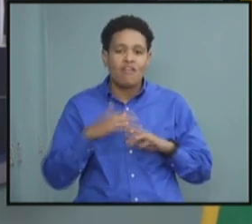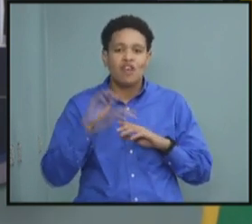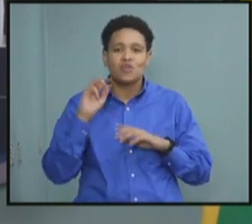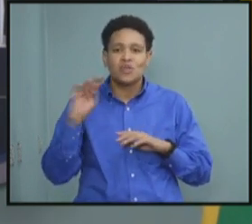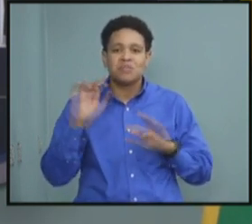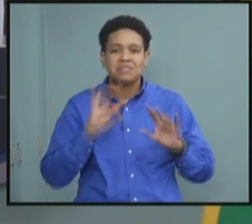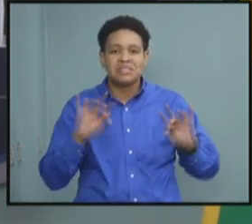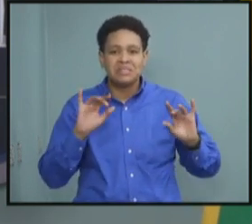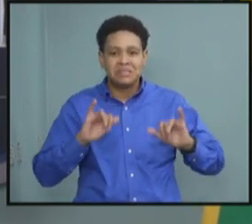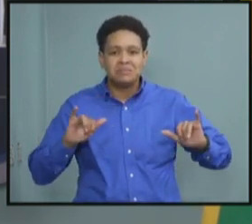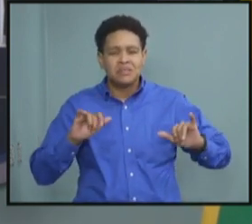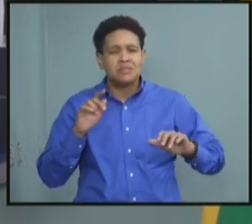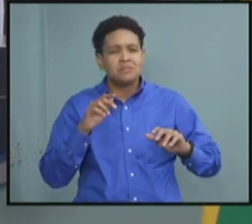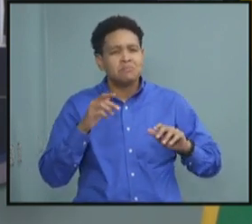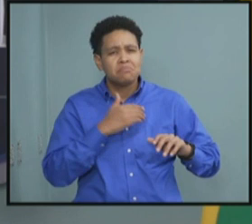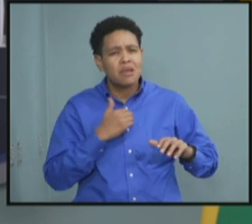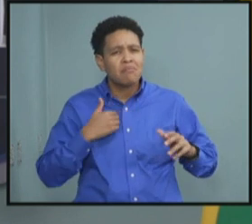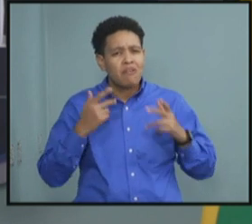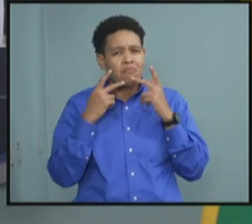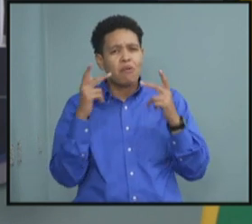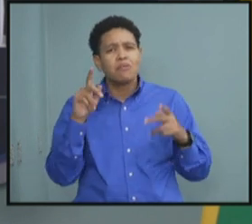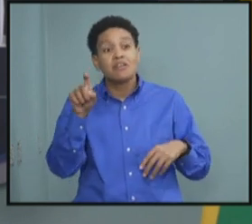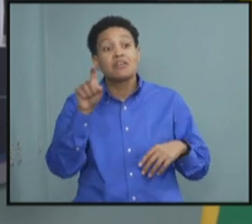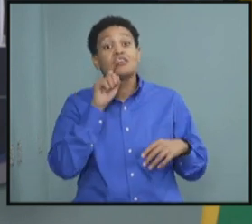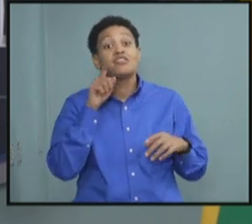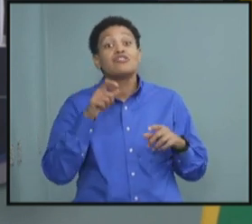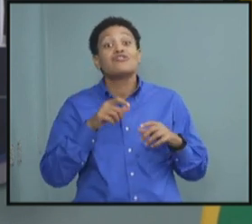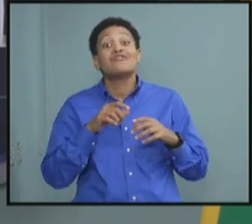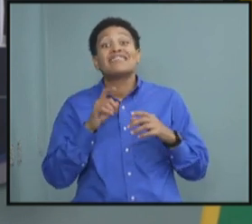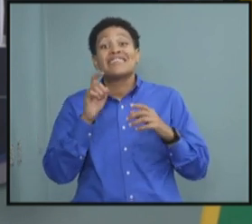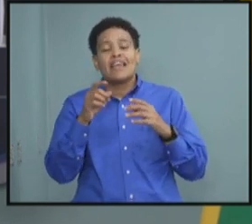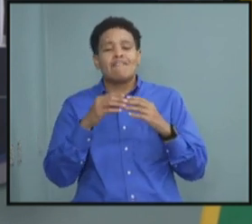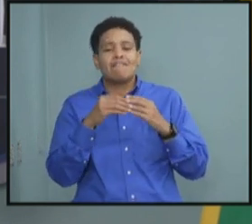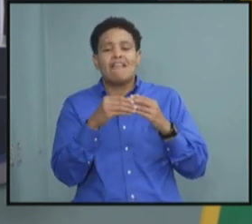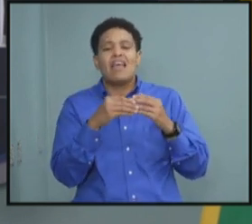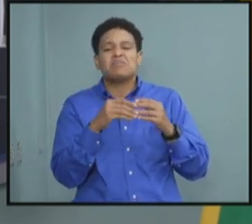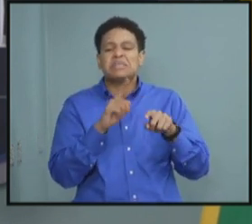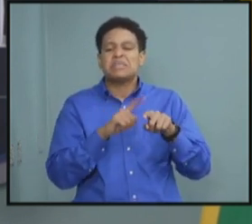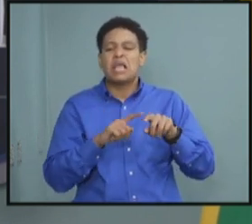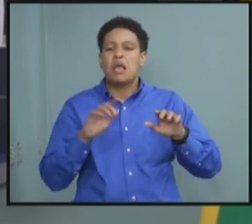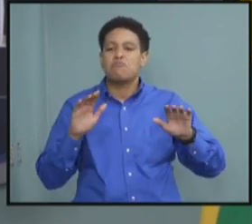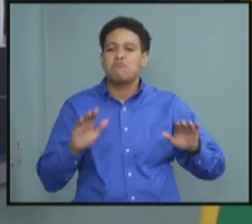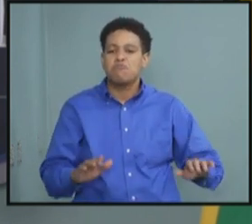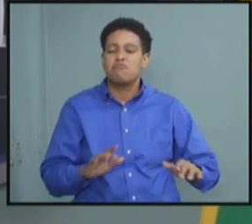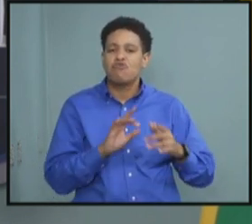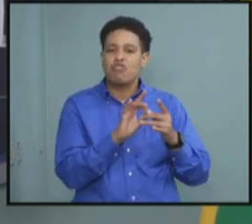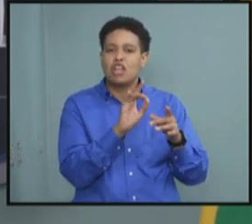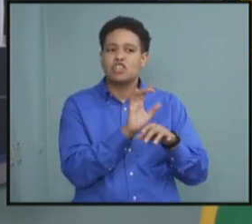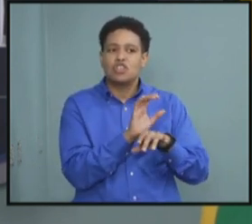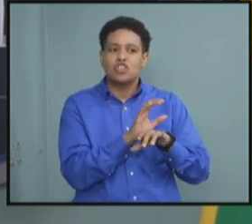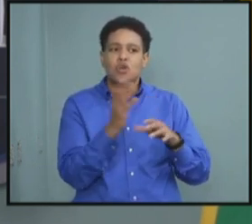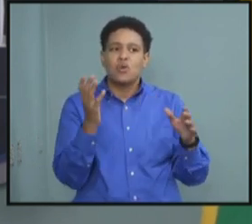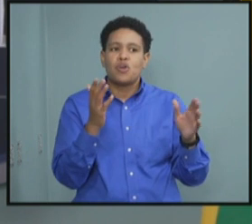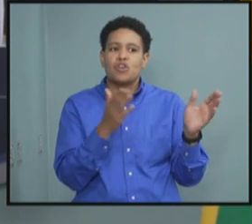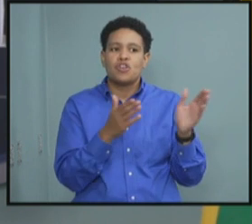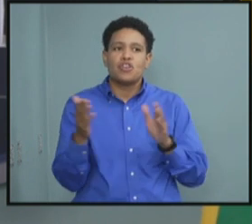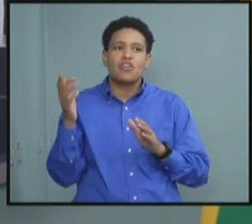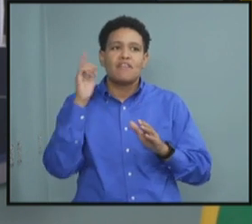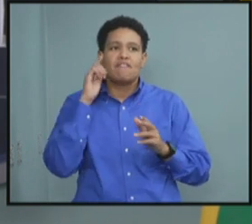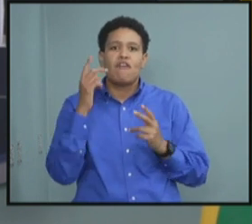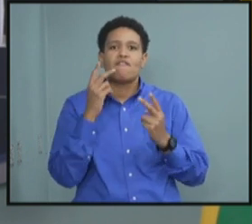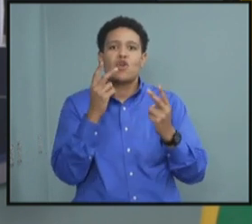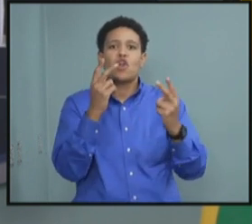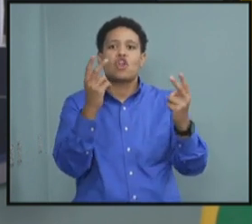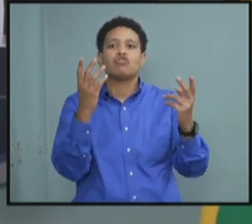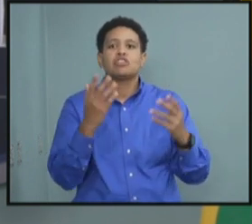A member of the public is querying, really, in light of the relaxation of some of the measures relating to churches, what are the arrangements for